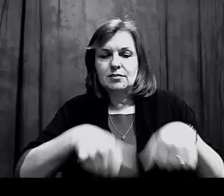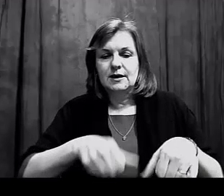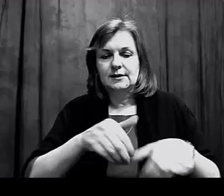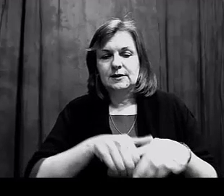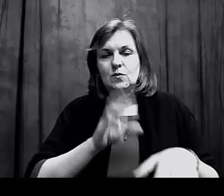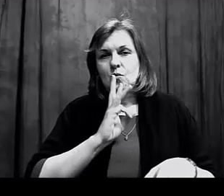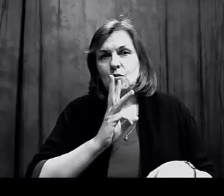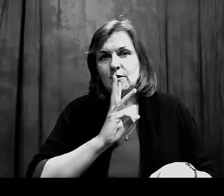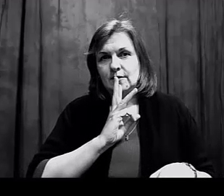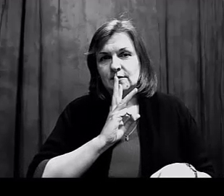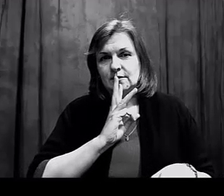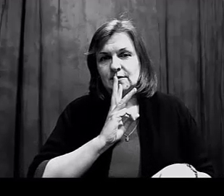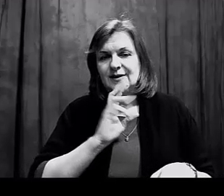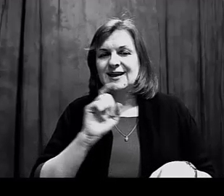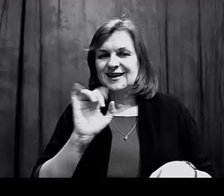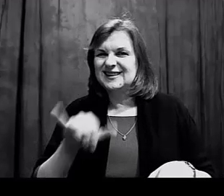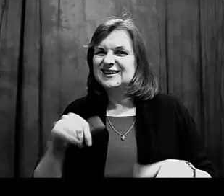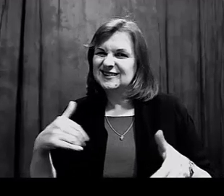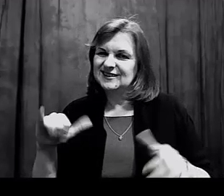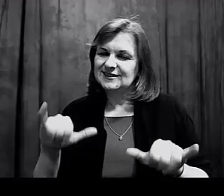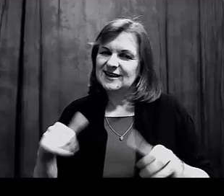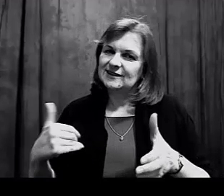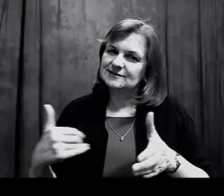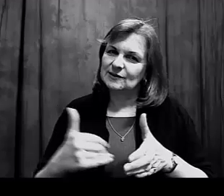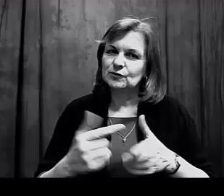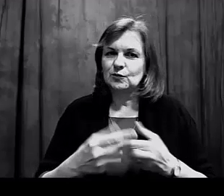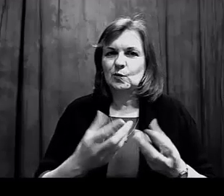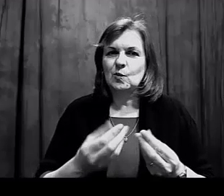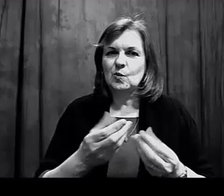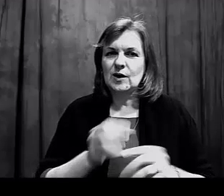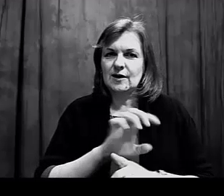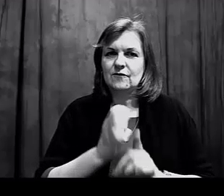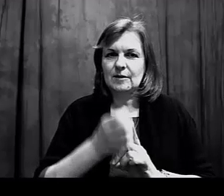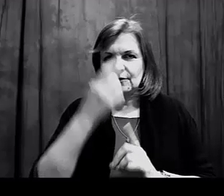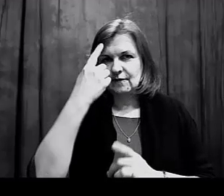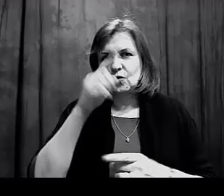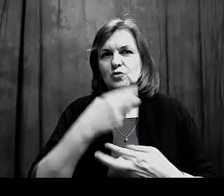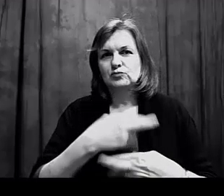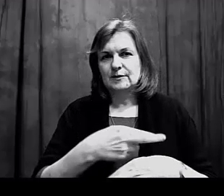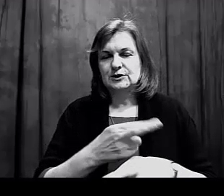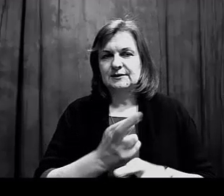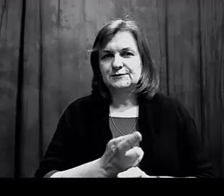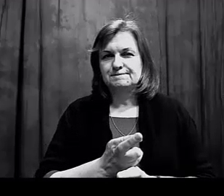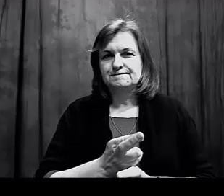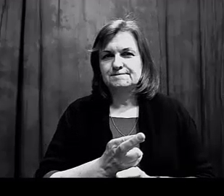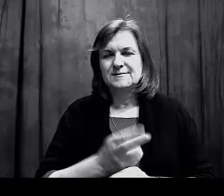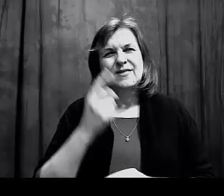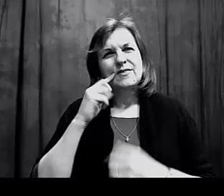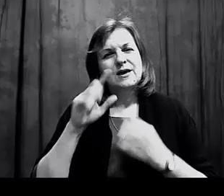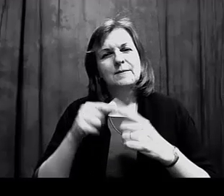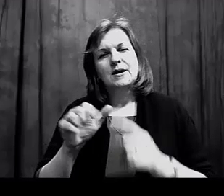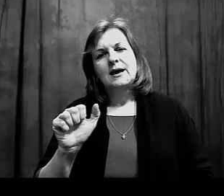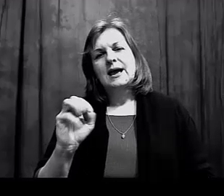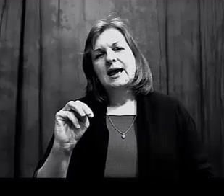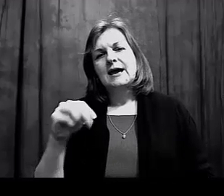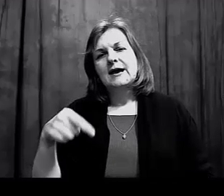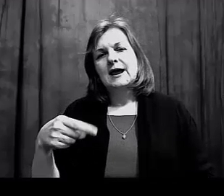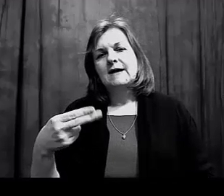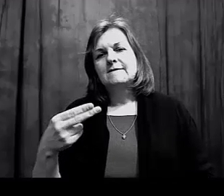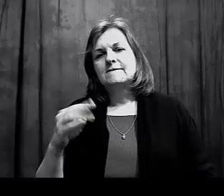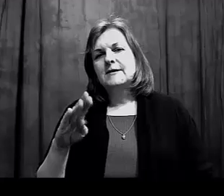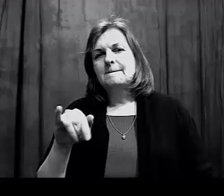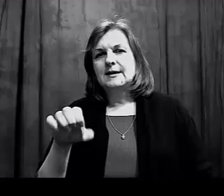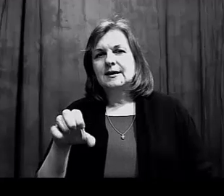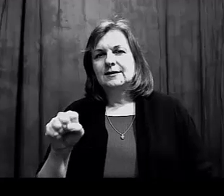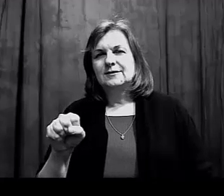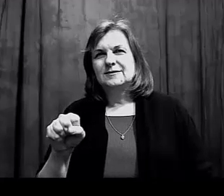water, so they have to stay close to these wet environments, particularly for reproduction. So think about amphibians